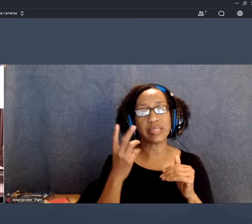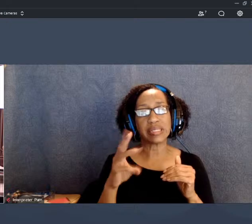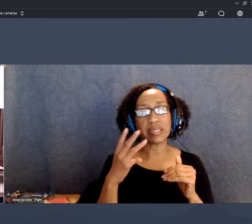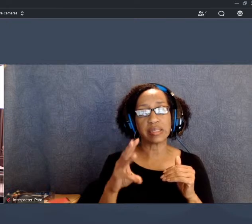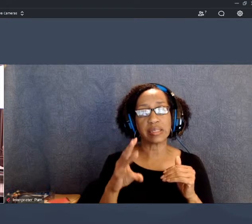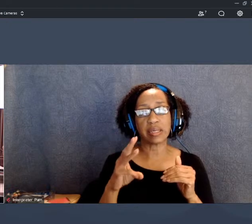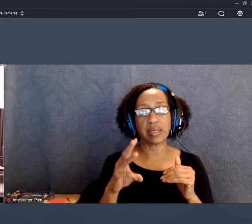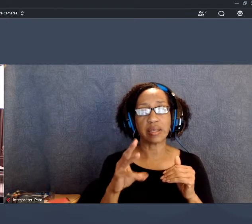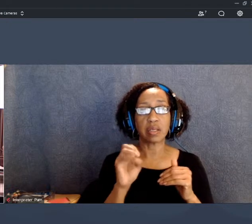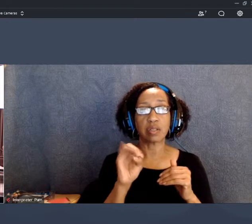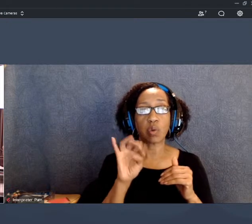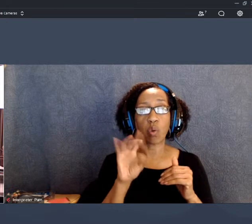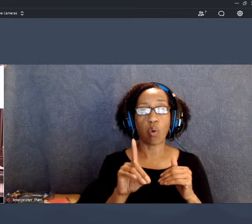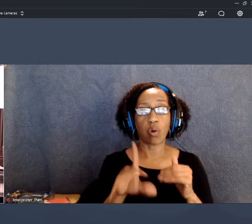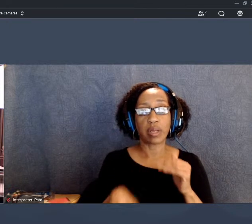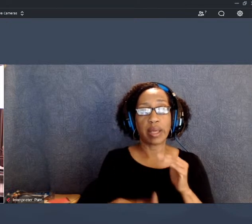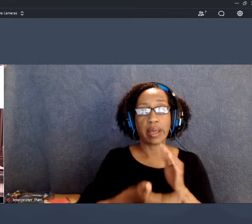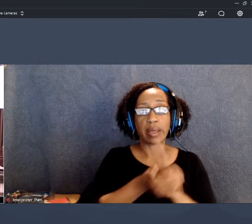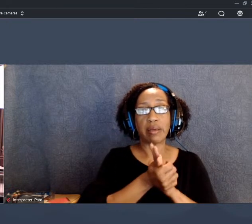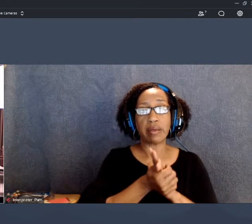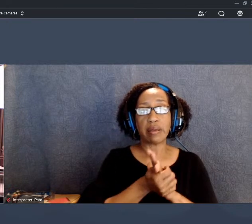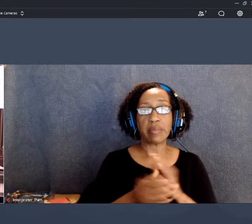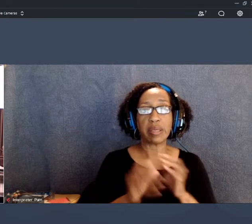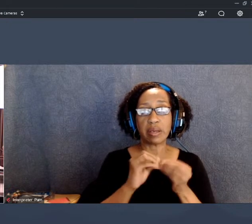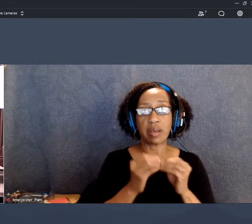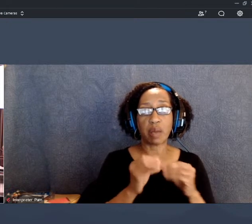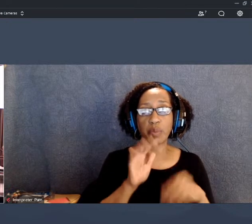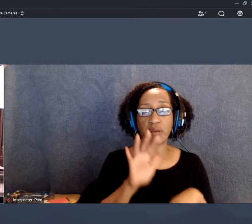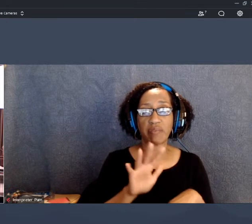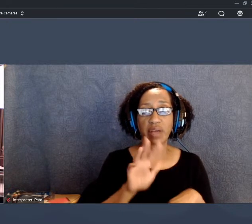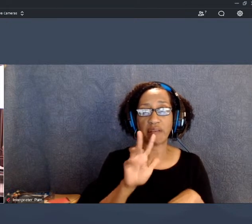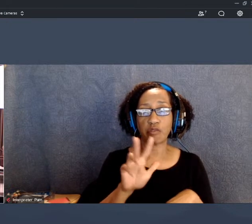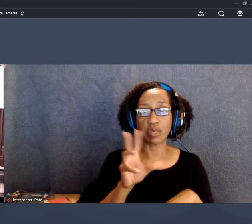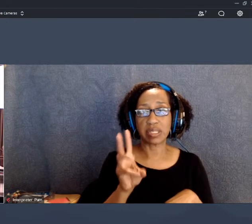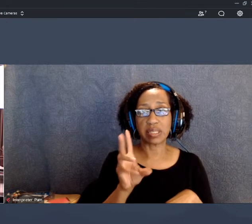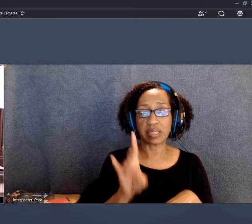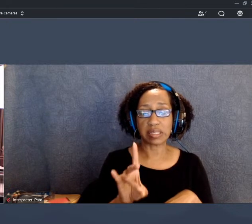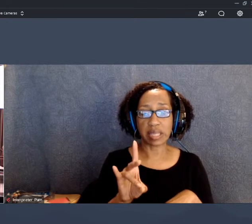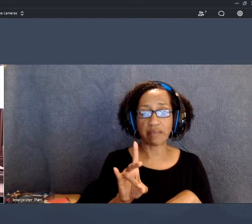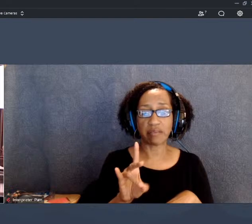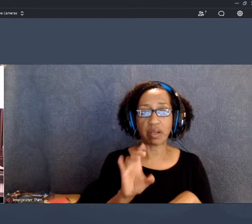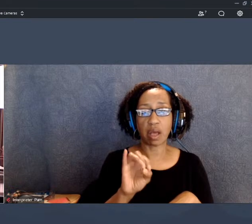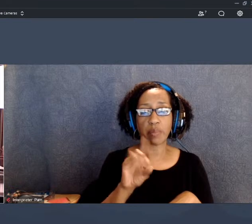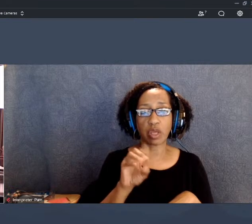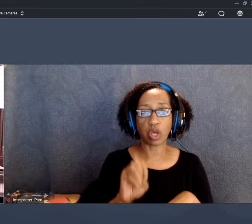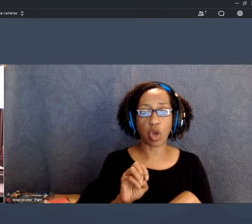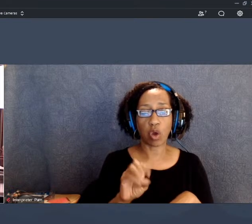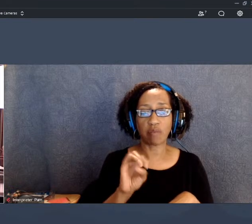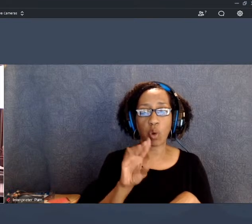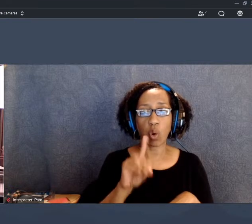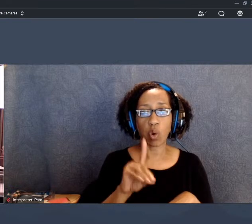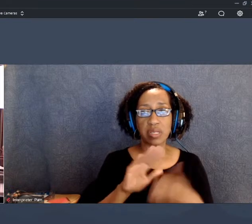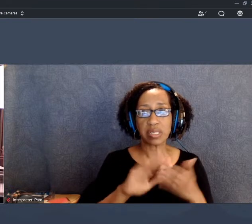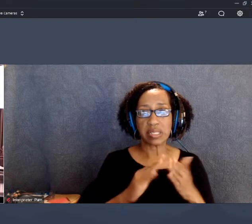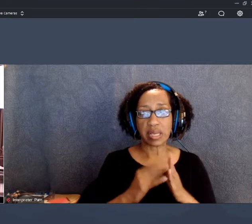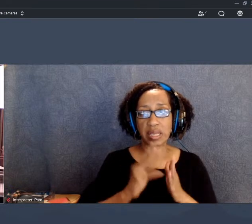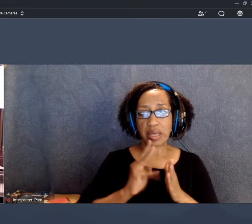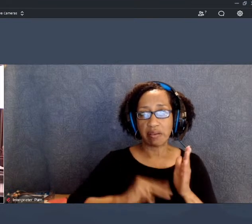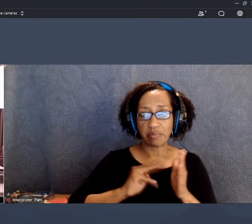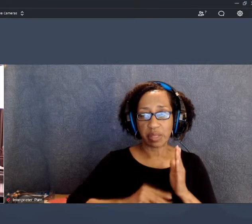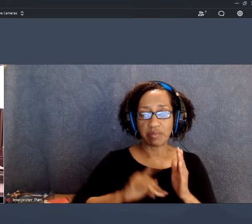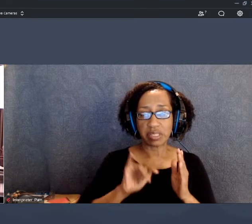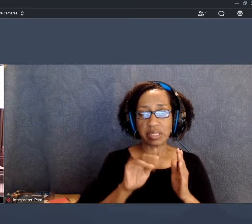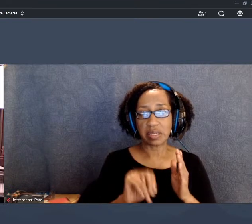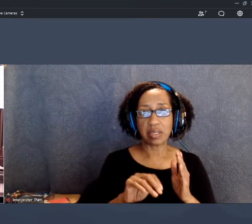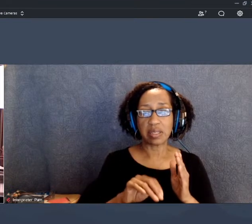an ordinance amending ordinance number 5367 of the Code of Ordinances, City of Memphis, Tennessee,